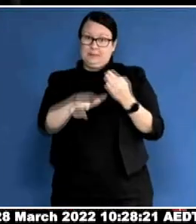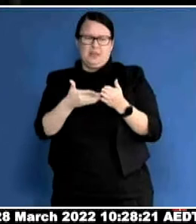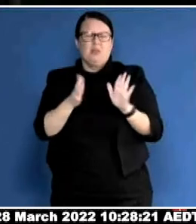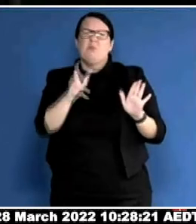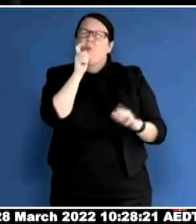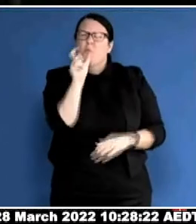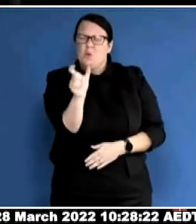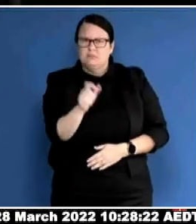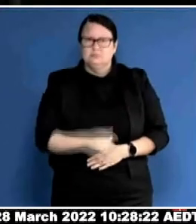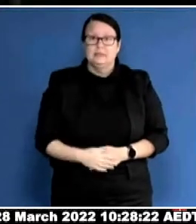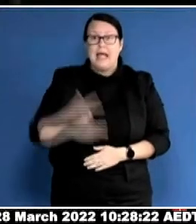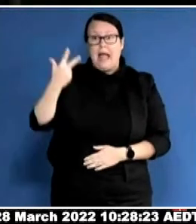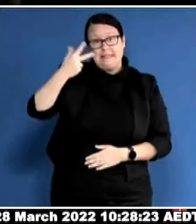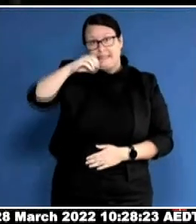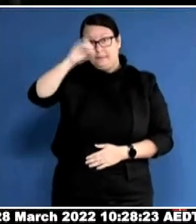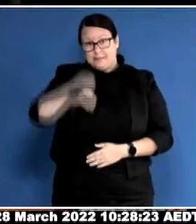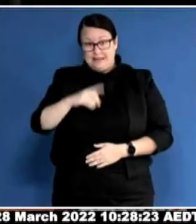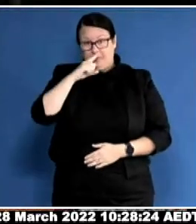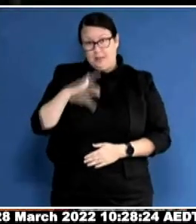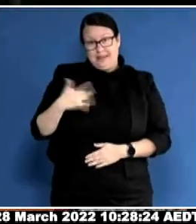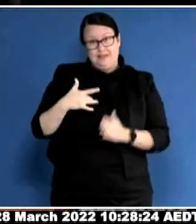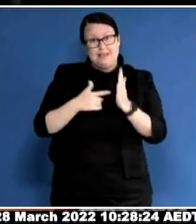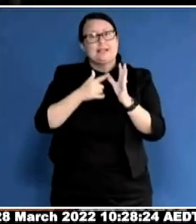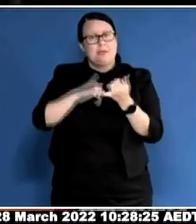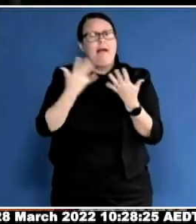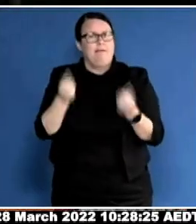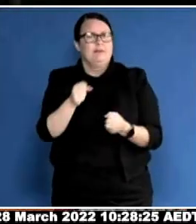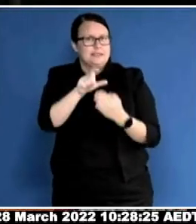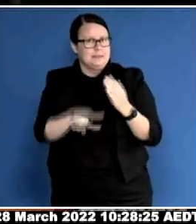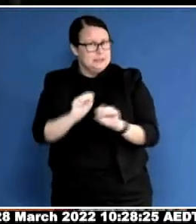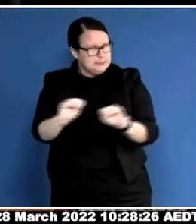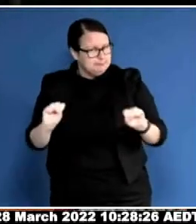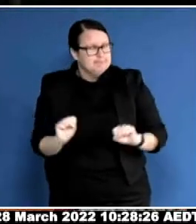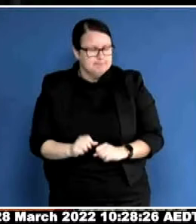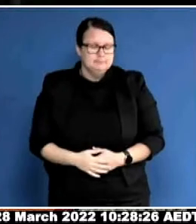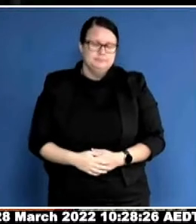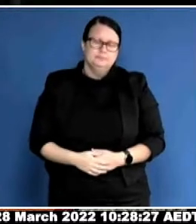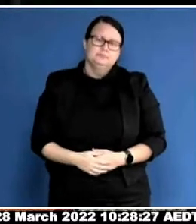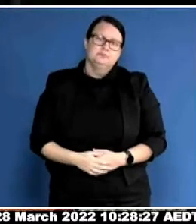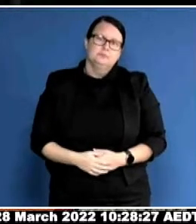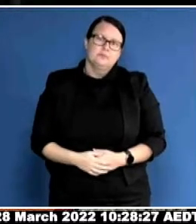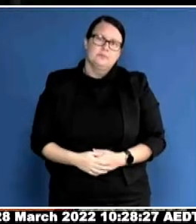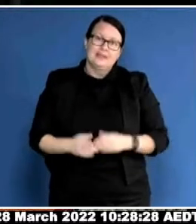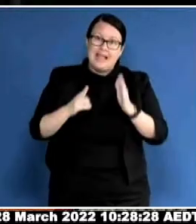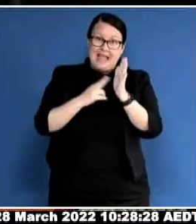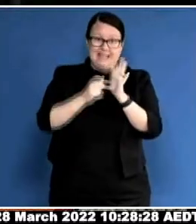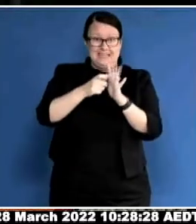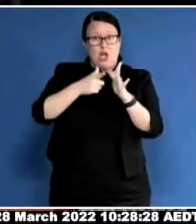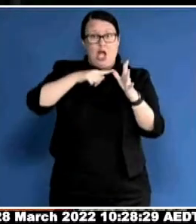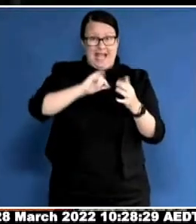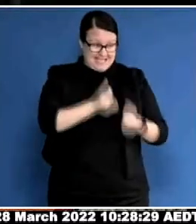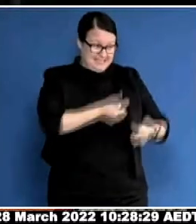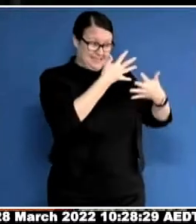18% of the Tasmanian population lives with disability. According to the NDIS data from December